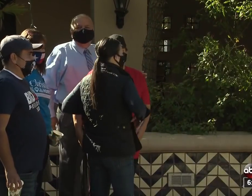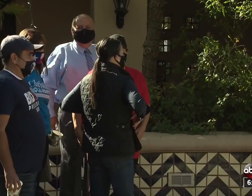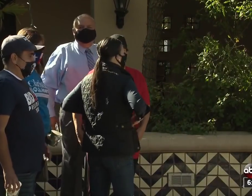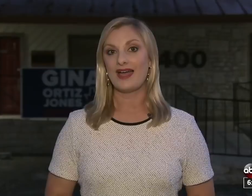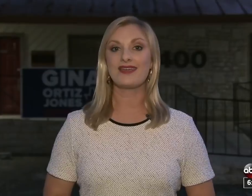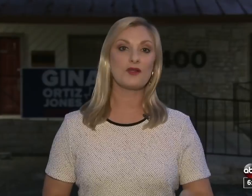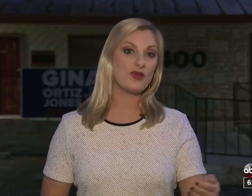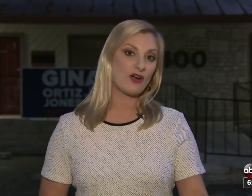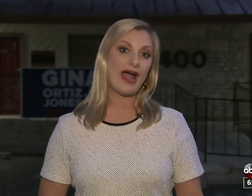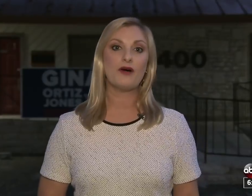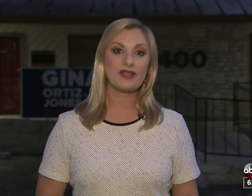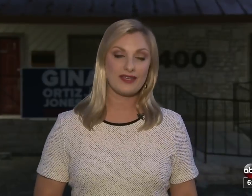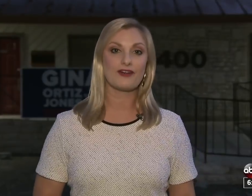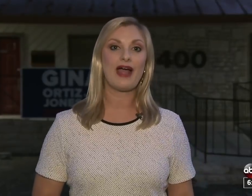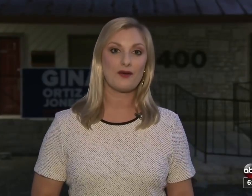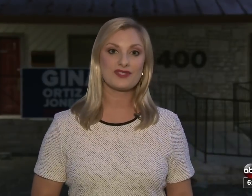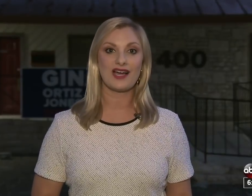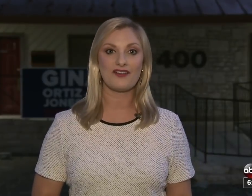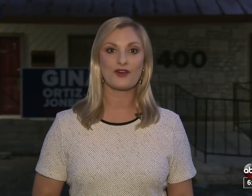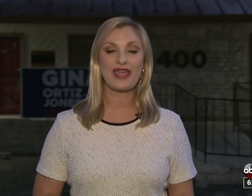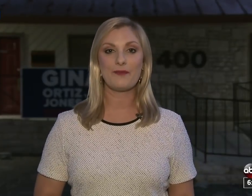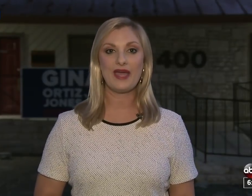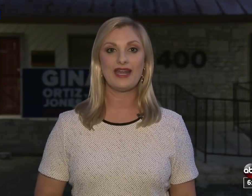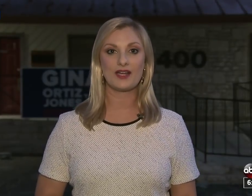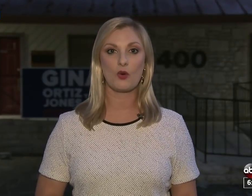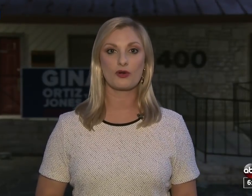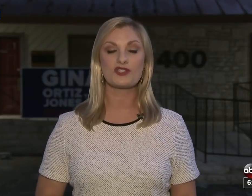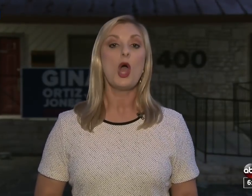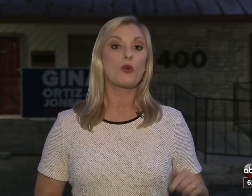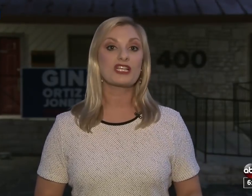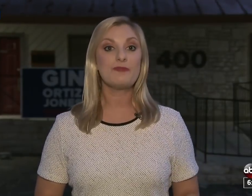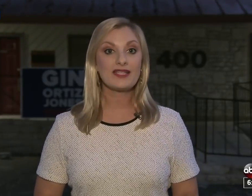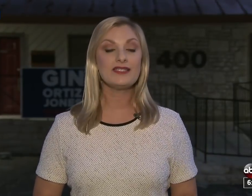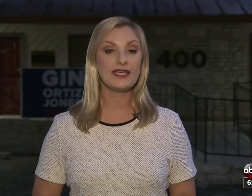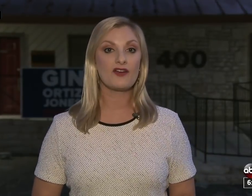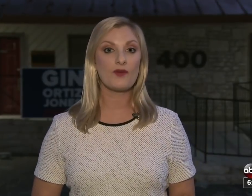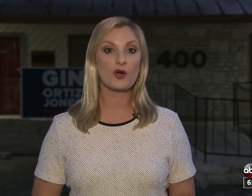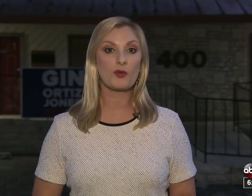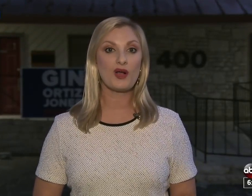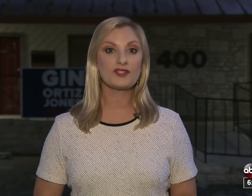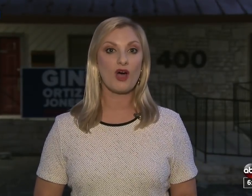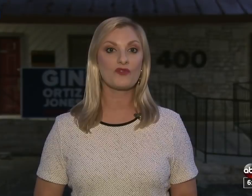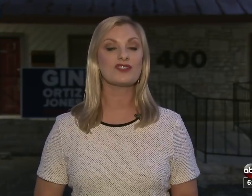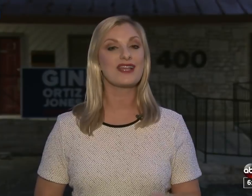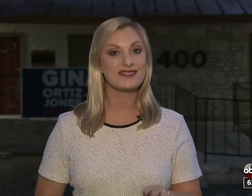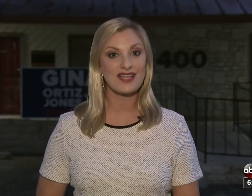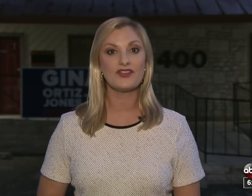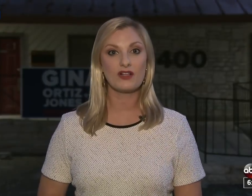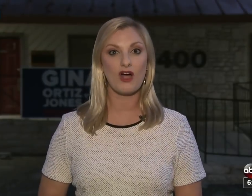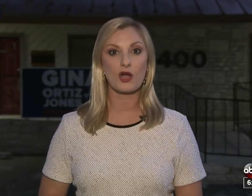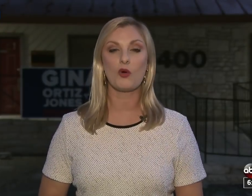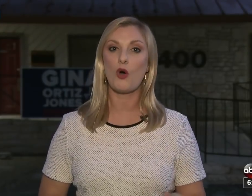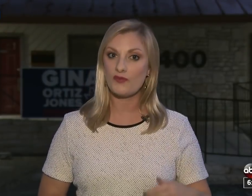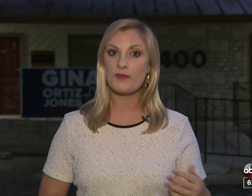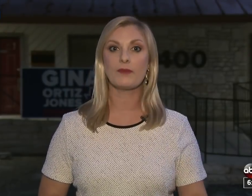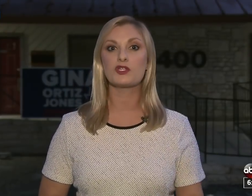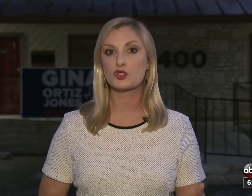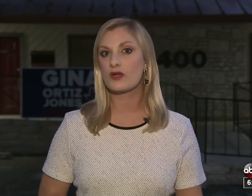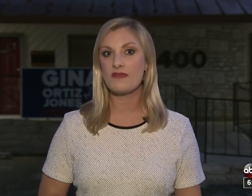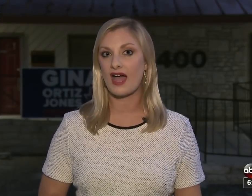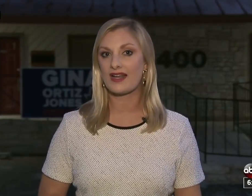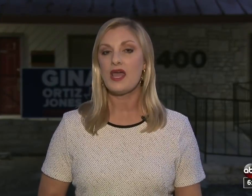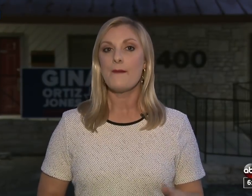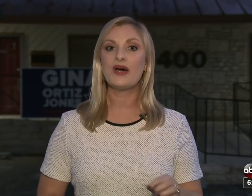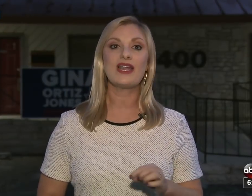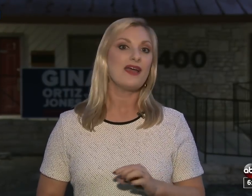growing up. And again, we are out here outside of her campaign headquarters. We're expecting to hear from her in a press conference at 7 o'clock. We'll hopefully be able to